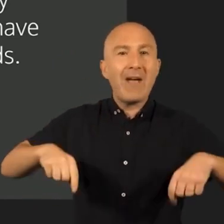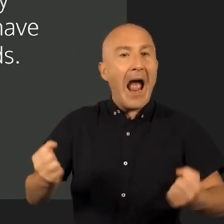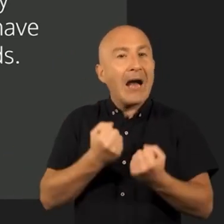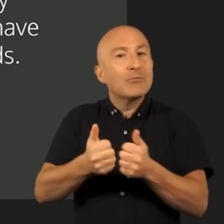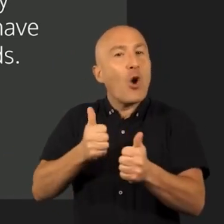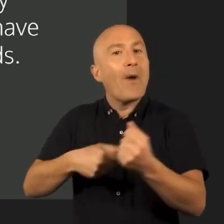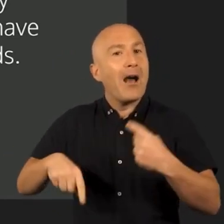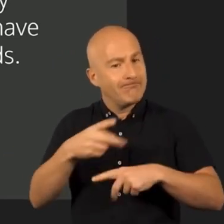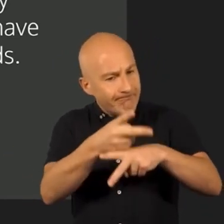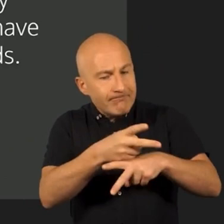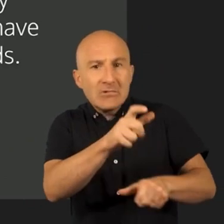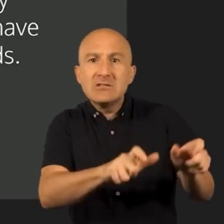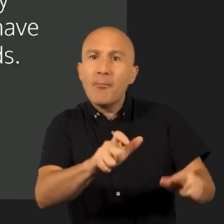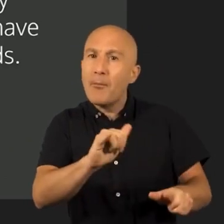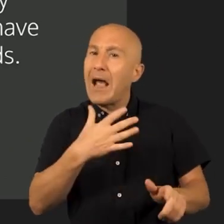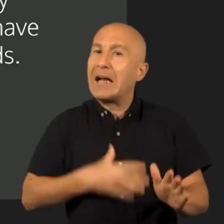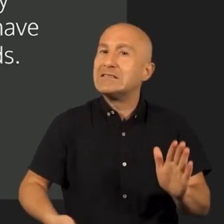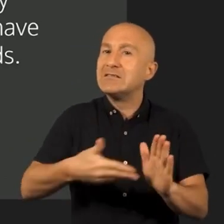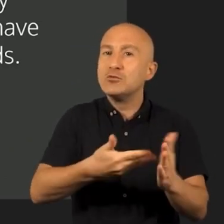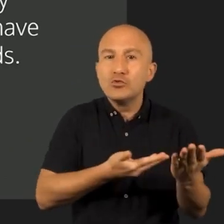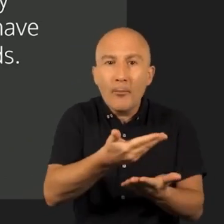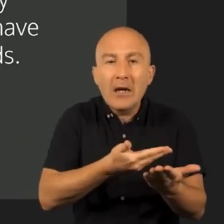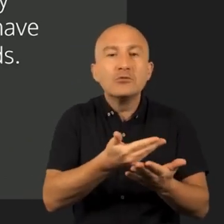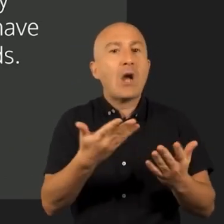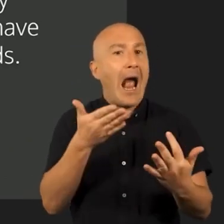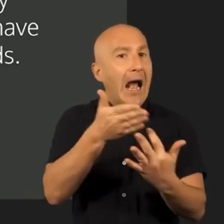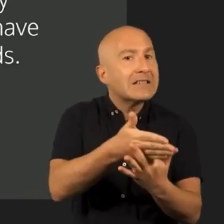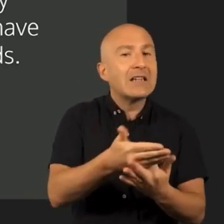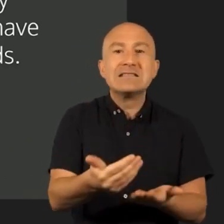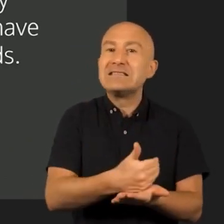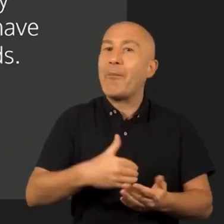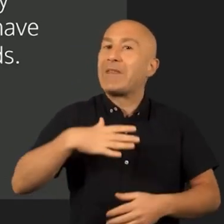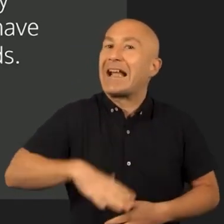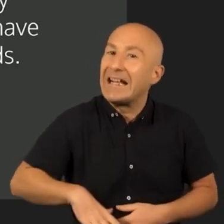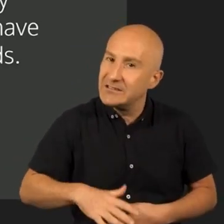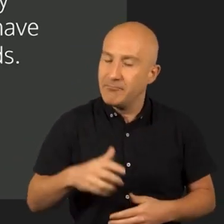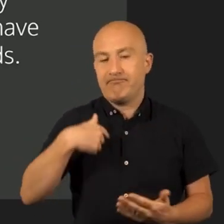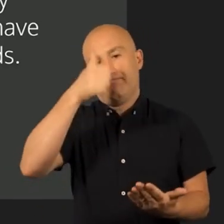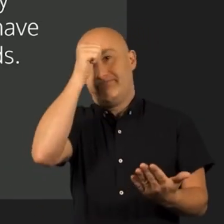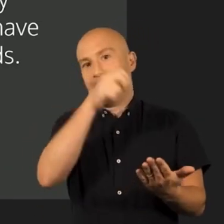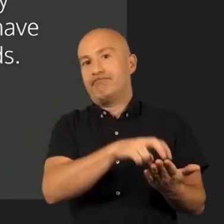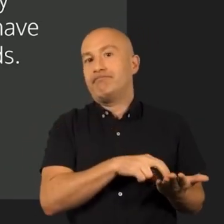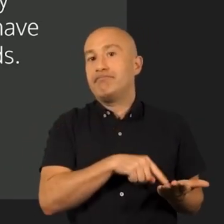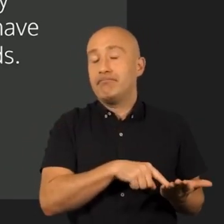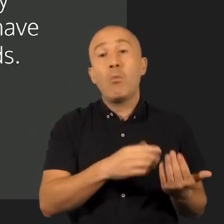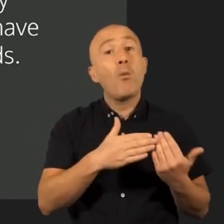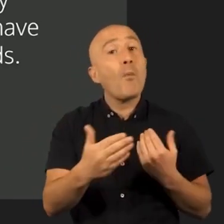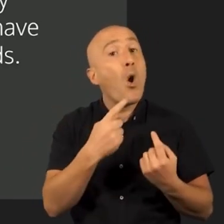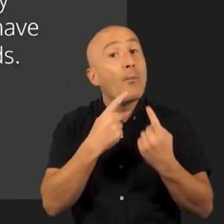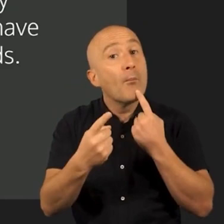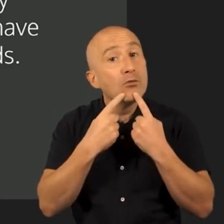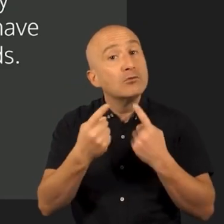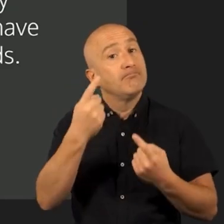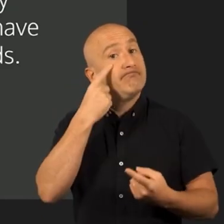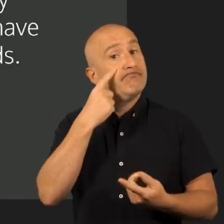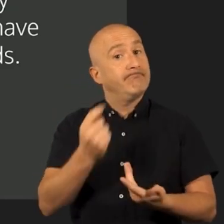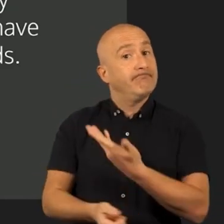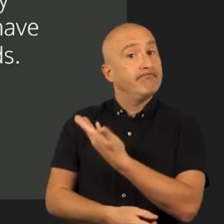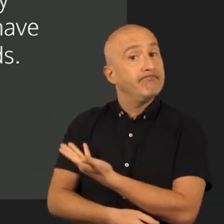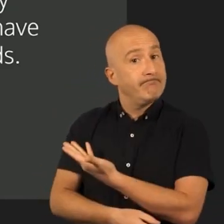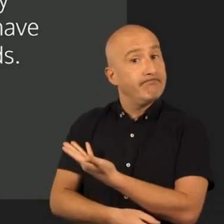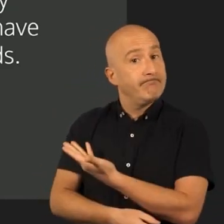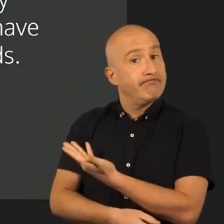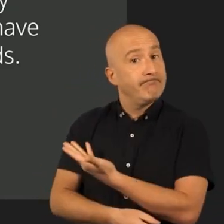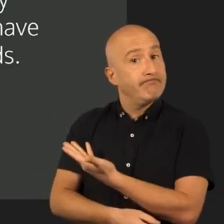energy companies like us look after customers who have extra communication, access or safety needs. For more information,